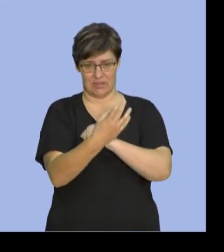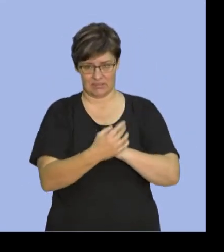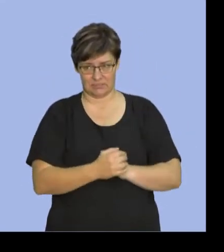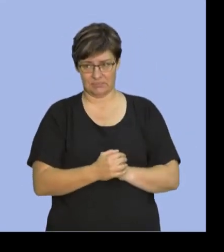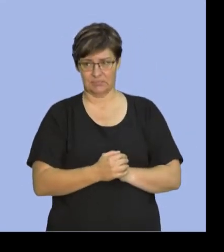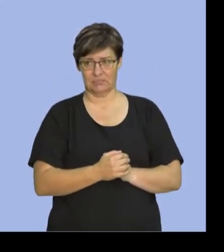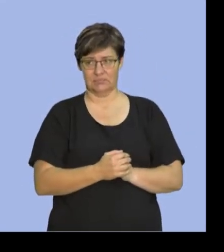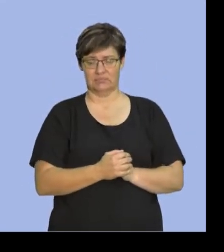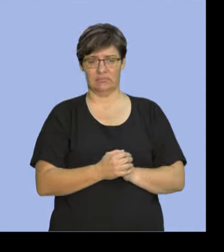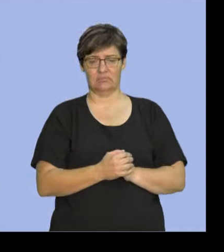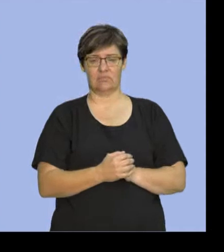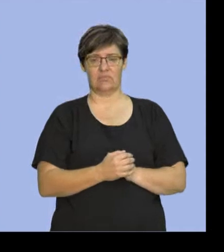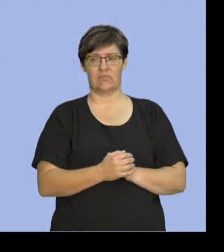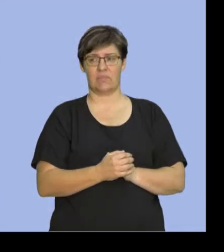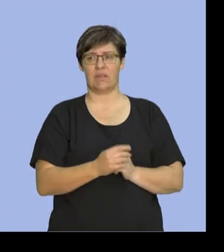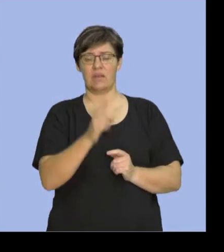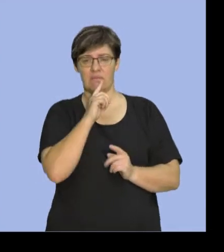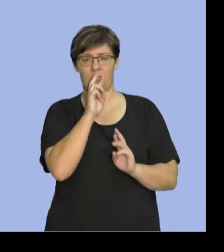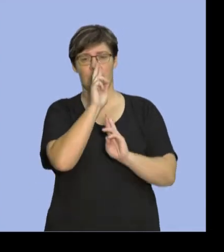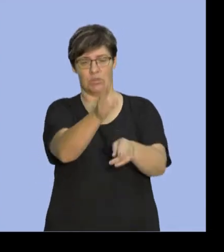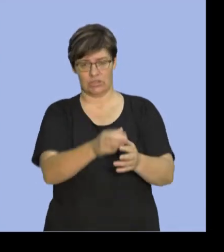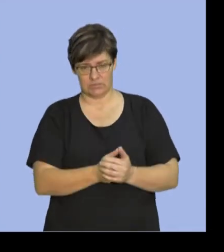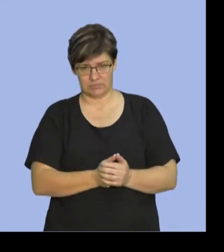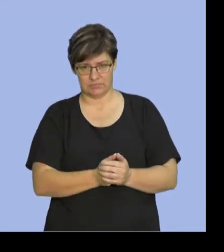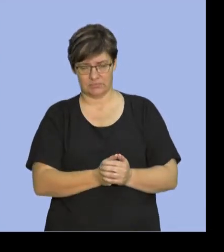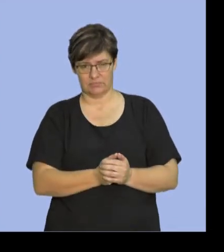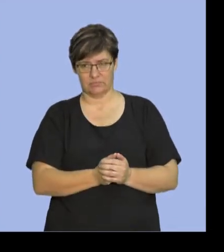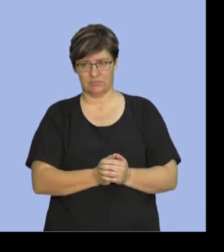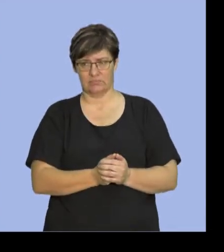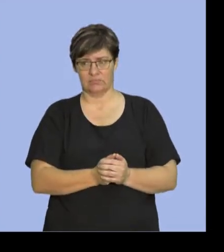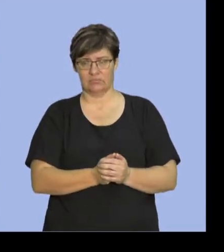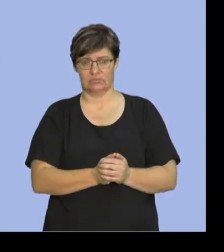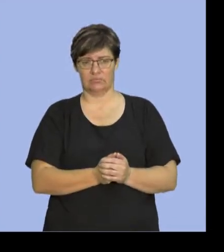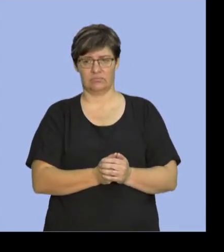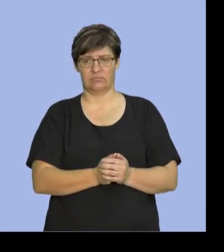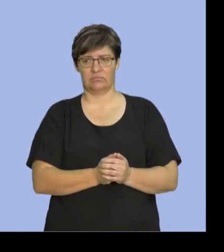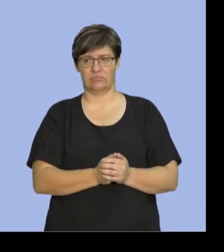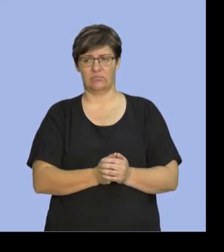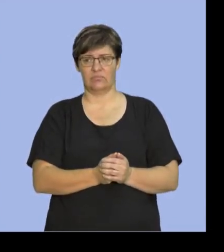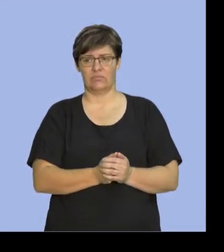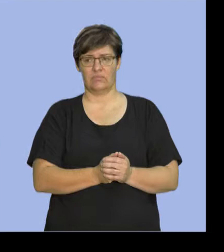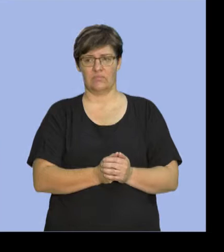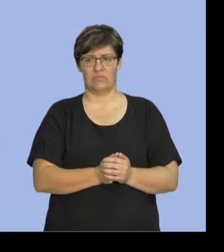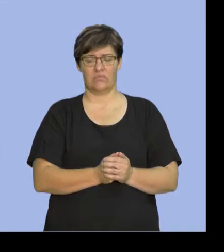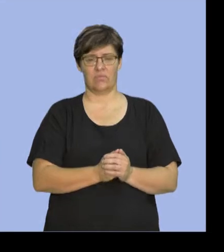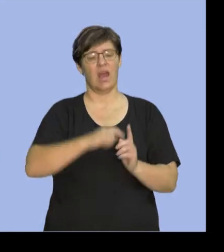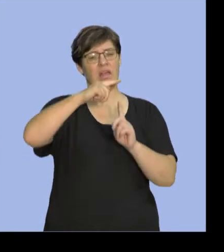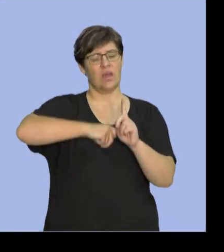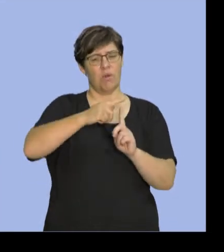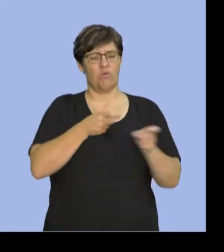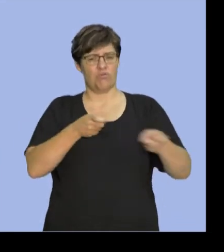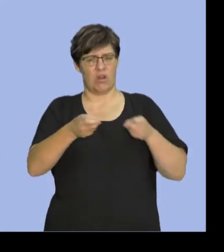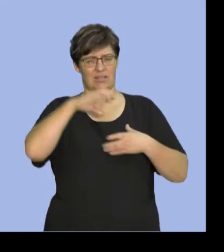opposite and a feedback is a response. So it's a response in an opposite manner. Thermoregulation